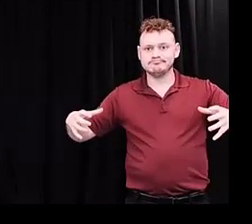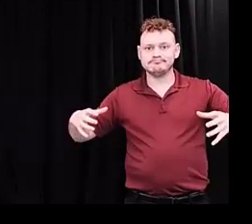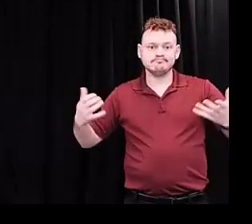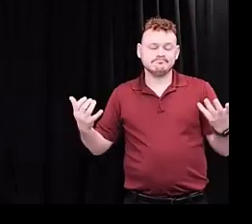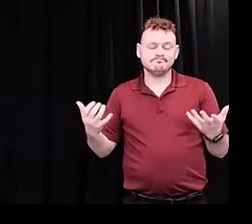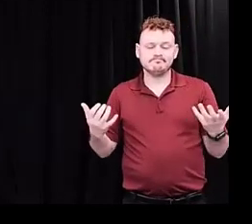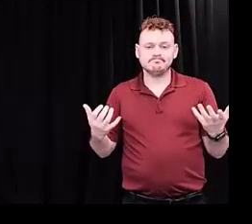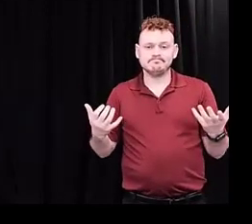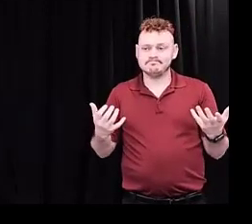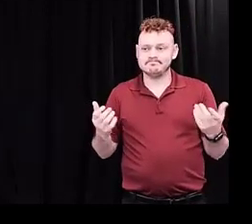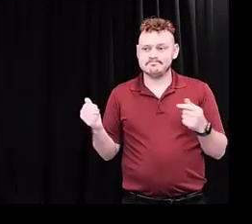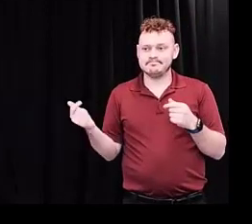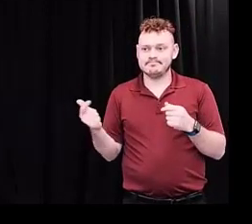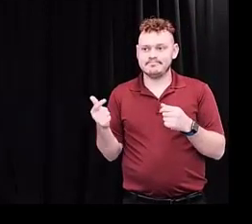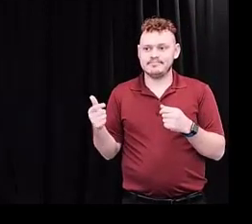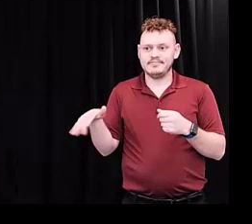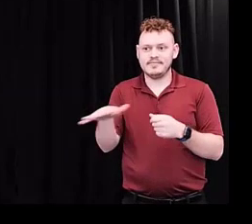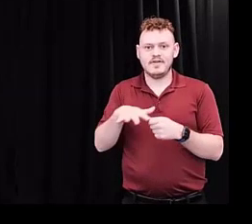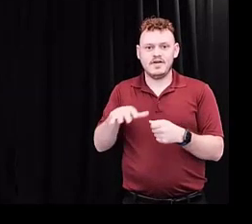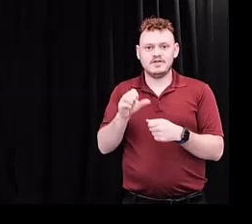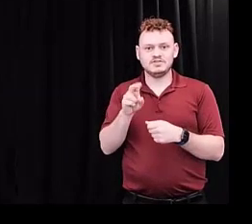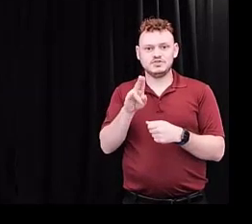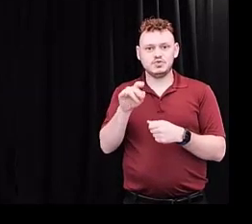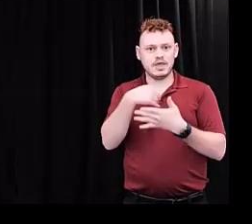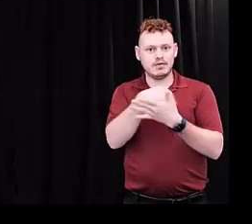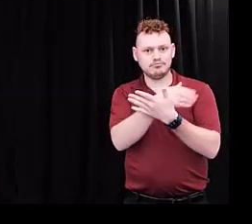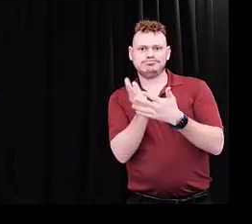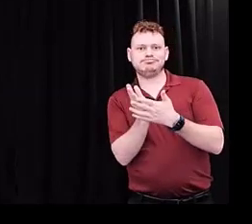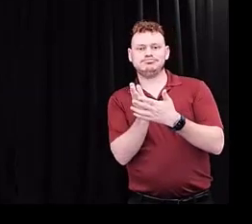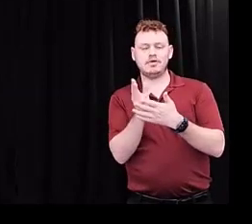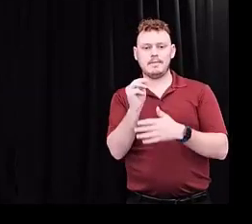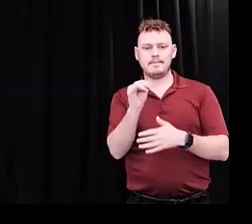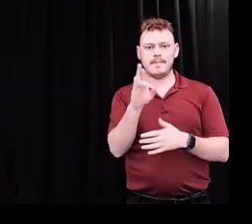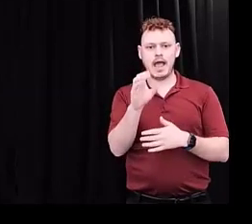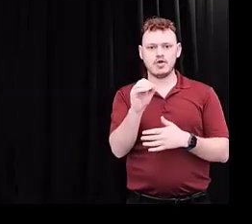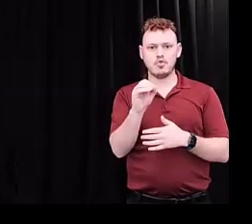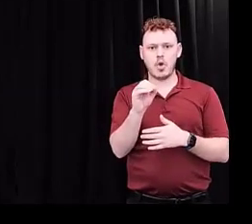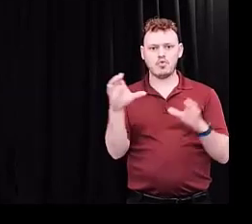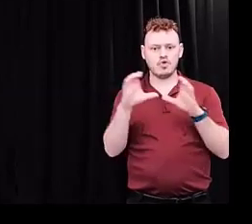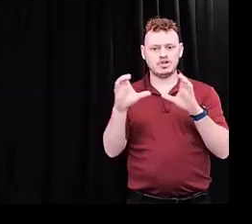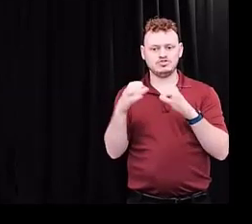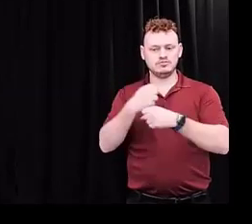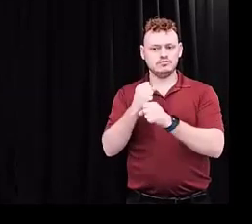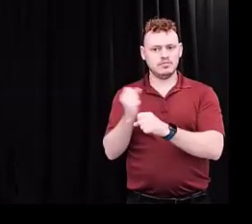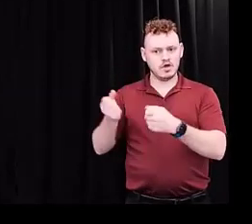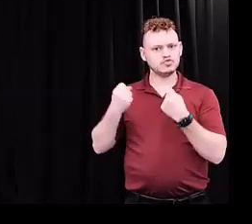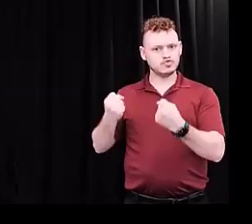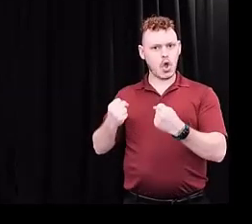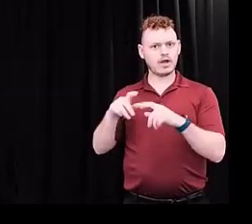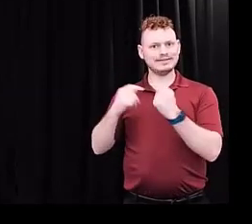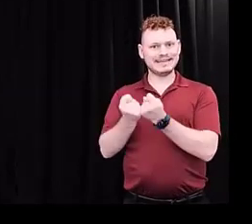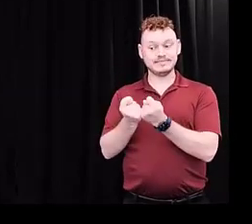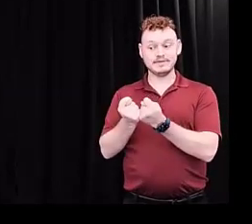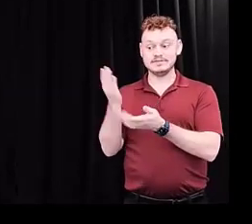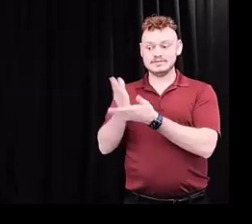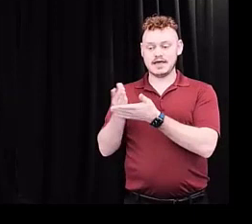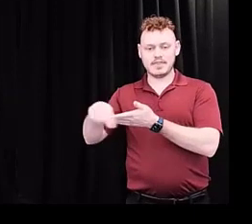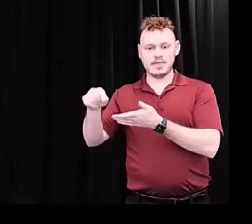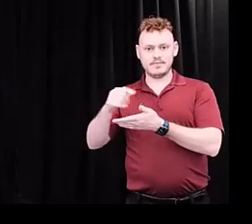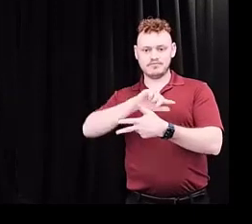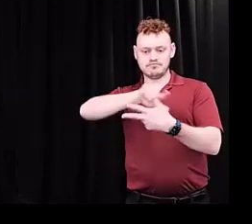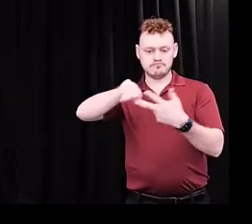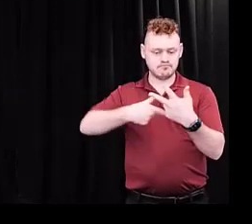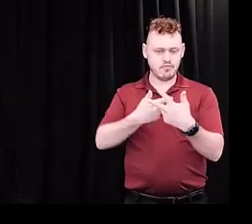out the entire suite of micro-credentials. And so it produces a strong team. And those who have gone through the entire series